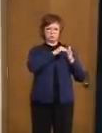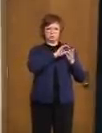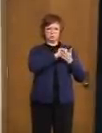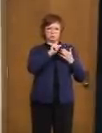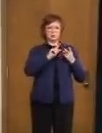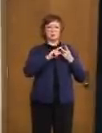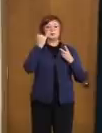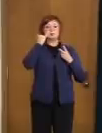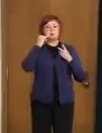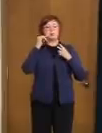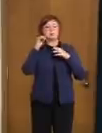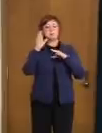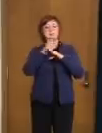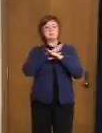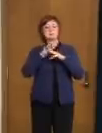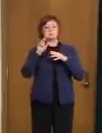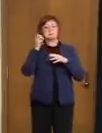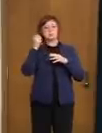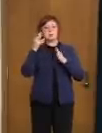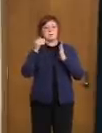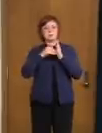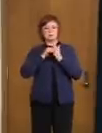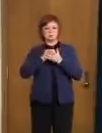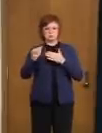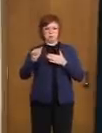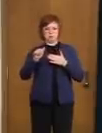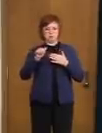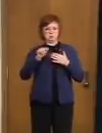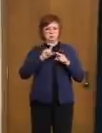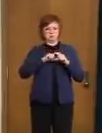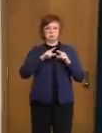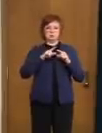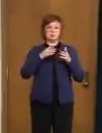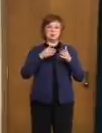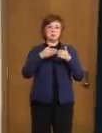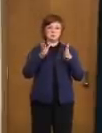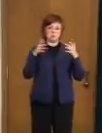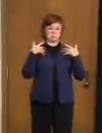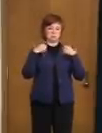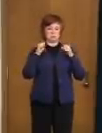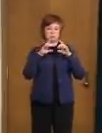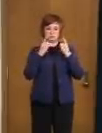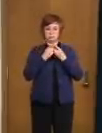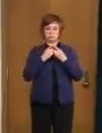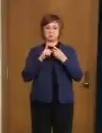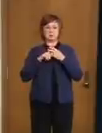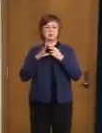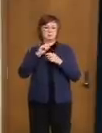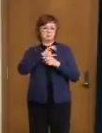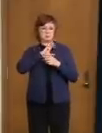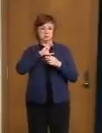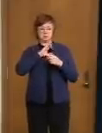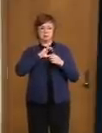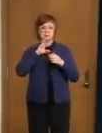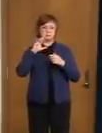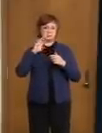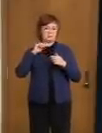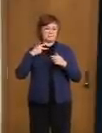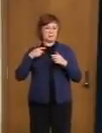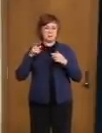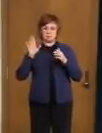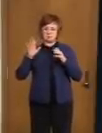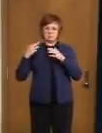about $12,000. And so public health and our law enforcement are using their discretion as to where they apply